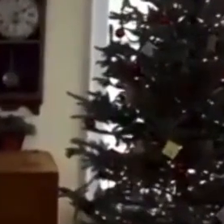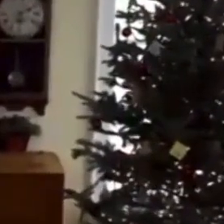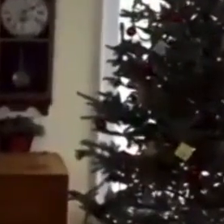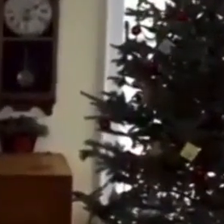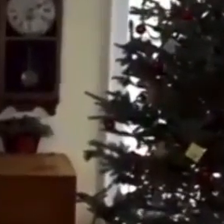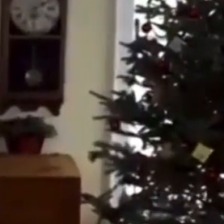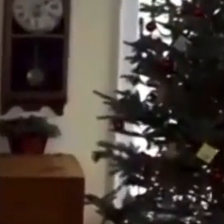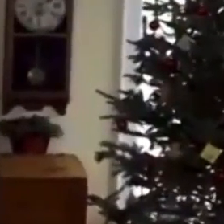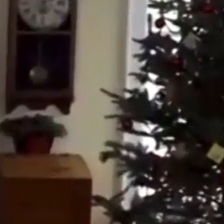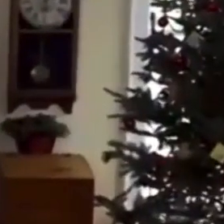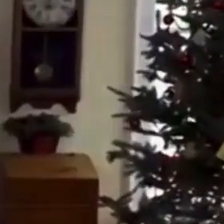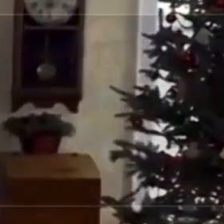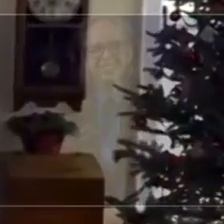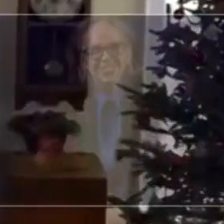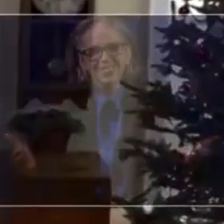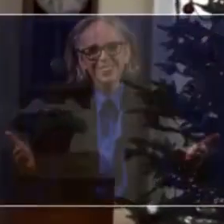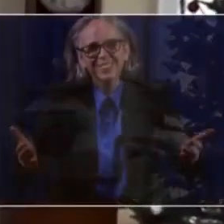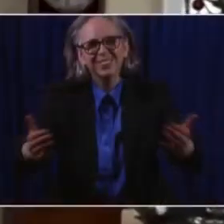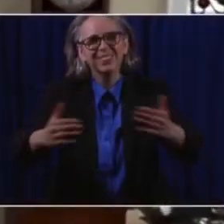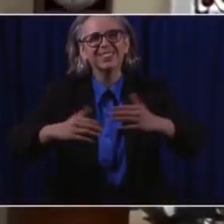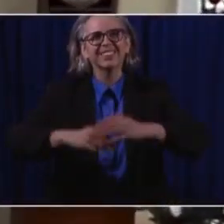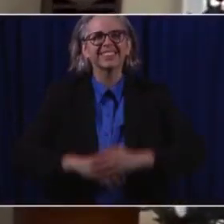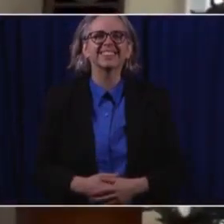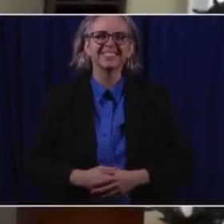Good afternoon, everyone.